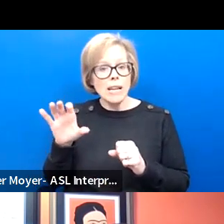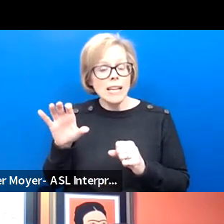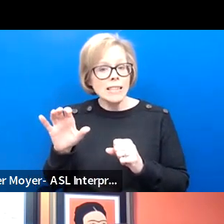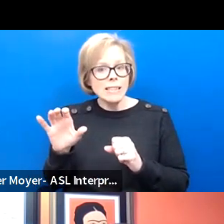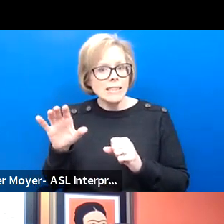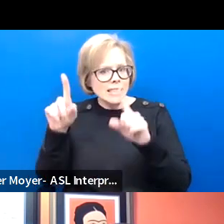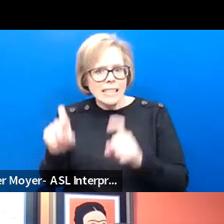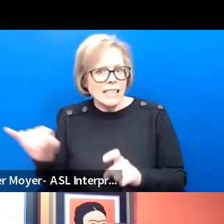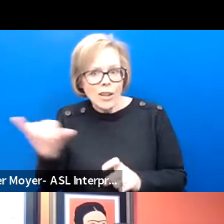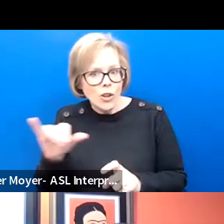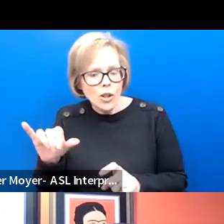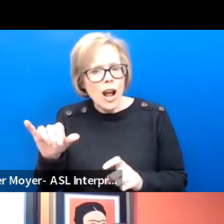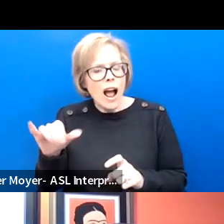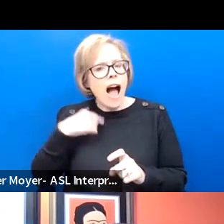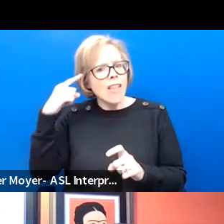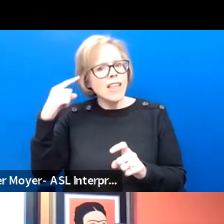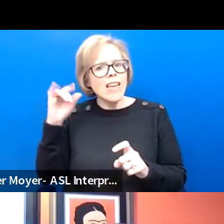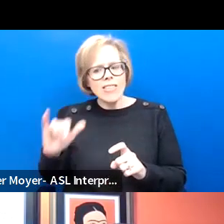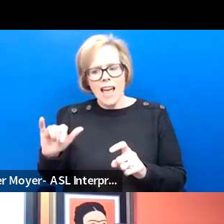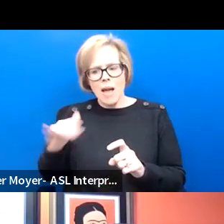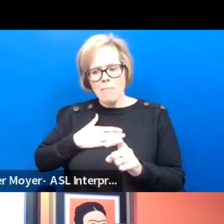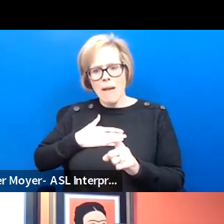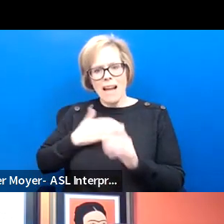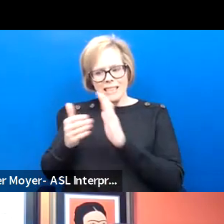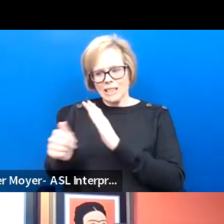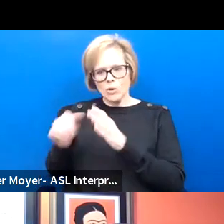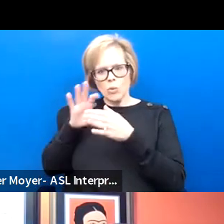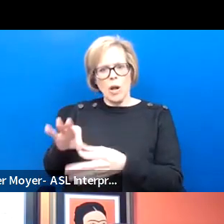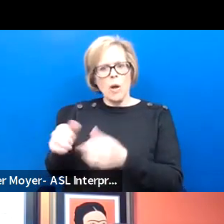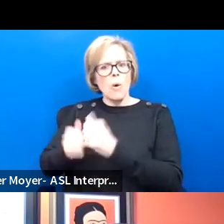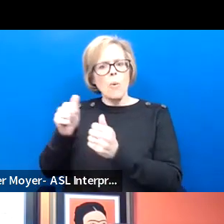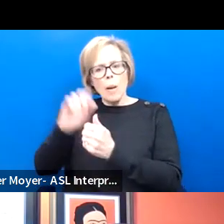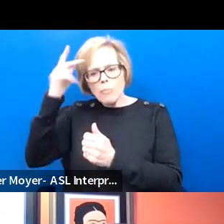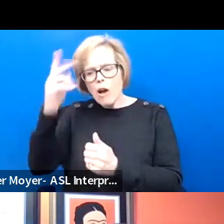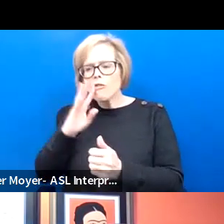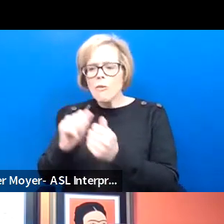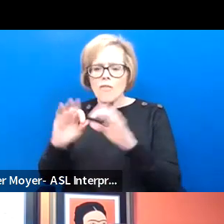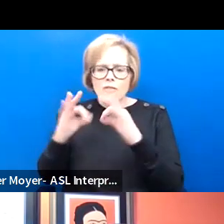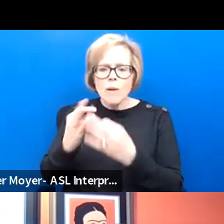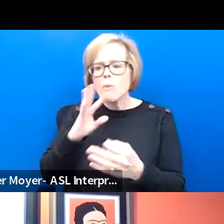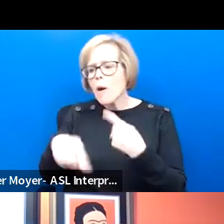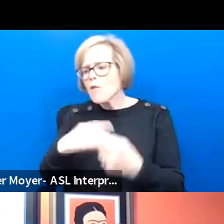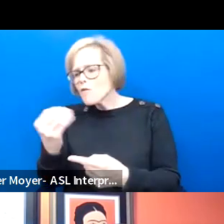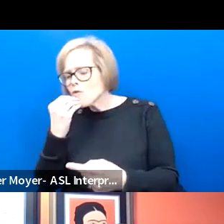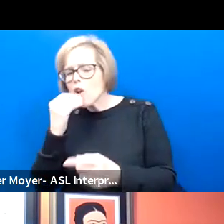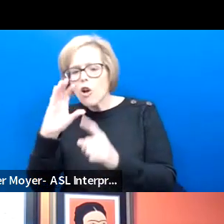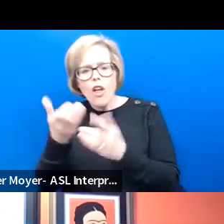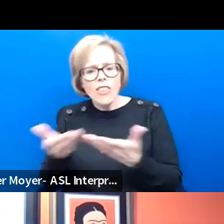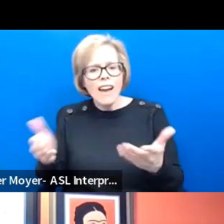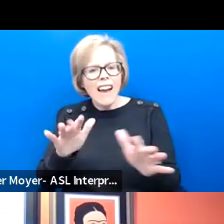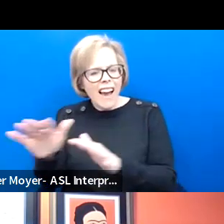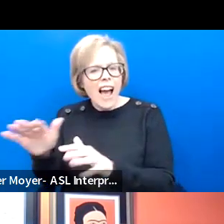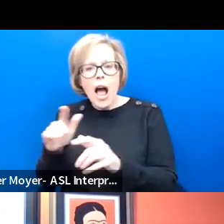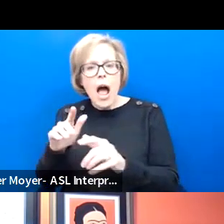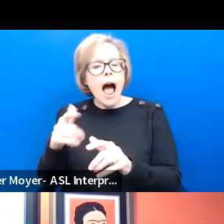in Moroccan Arabic has to do a lot with politics and talking with families and talking about like food and cultural things. And the same